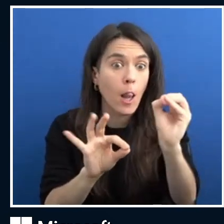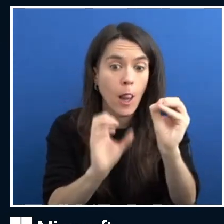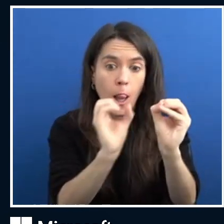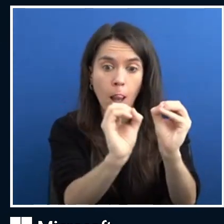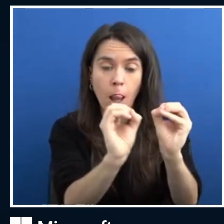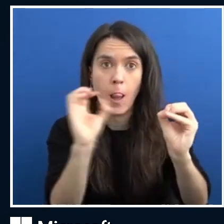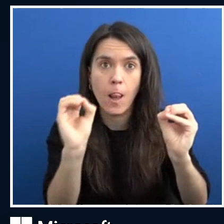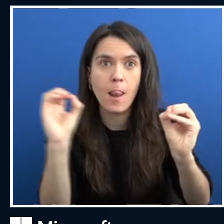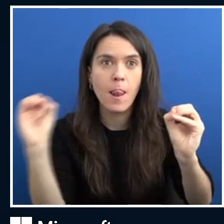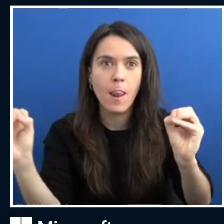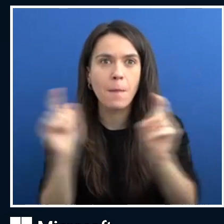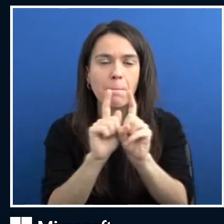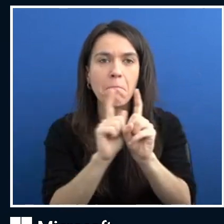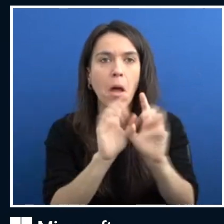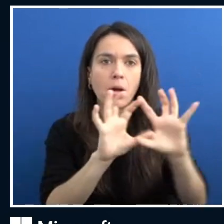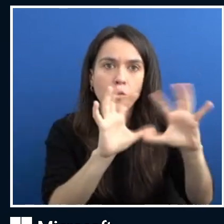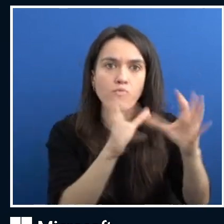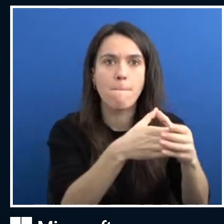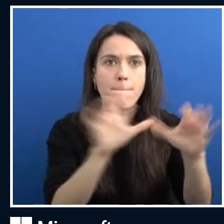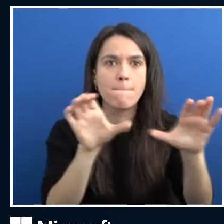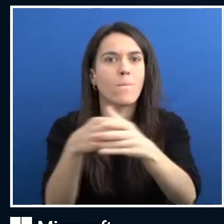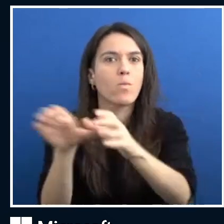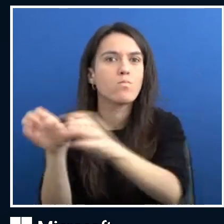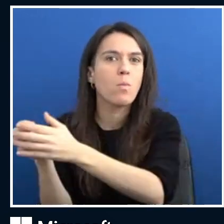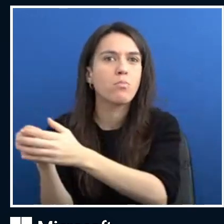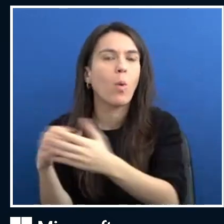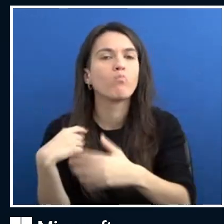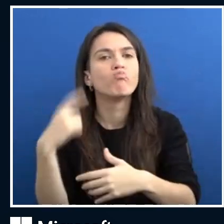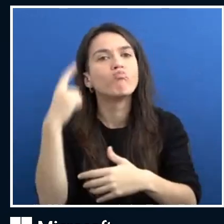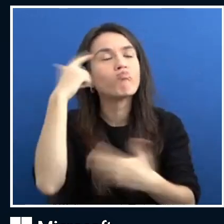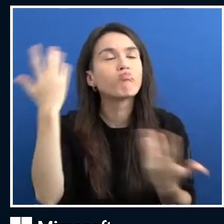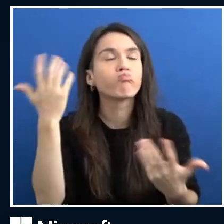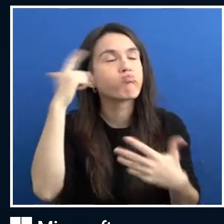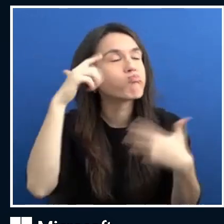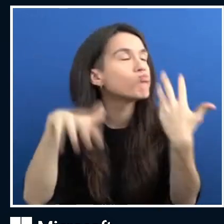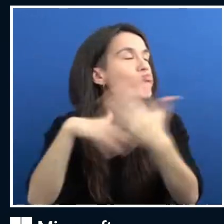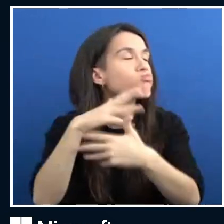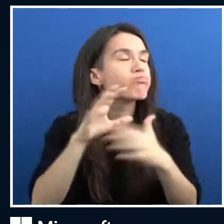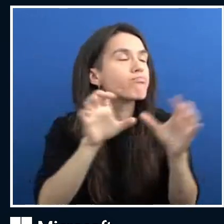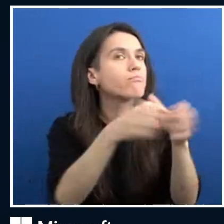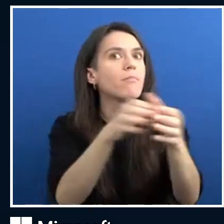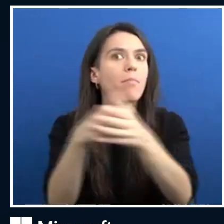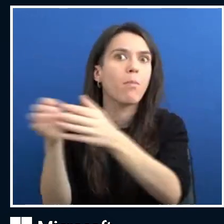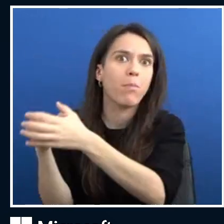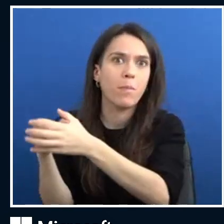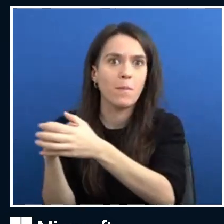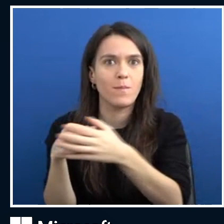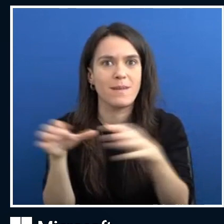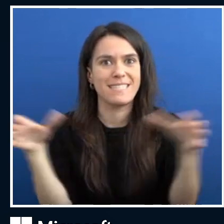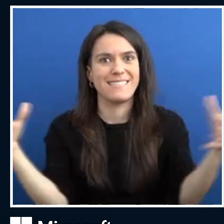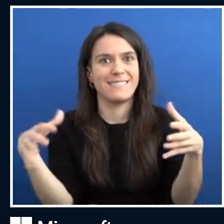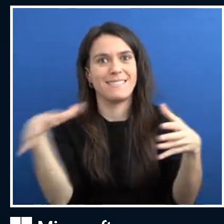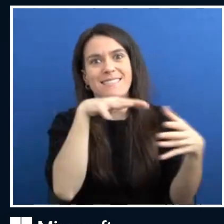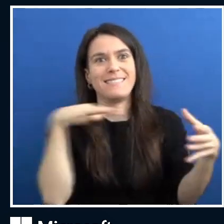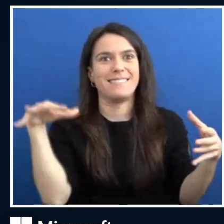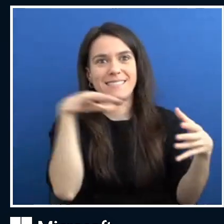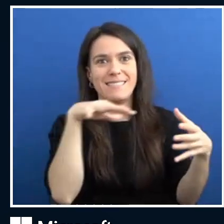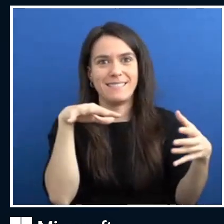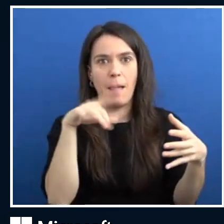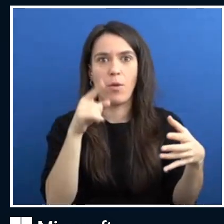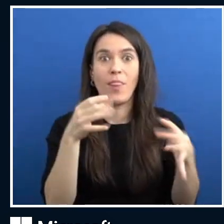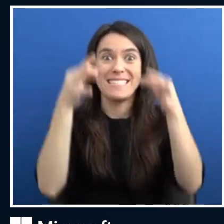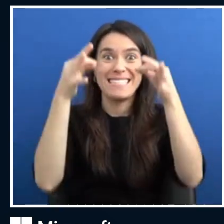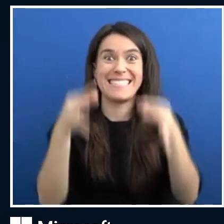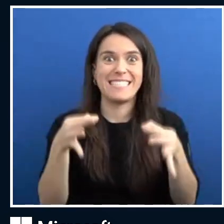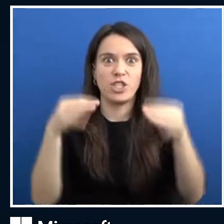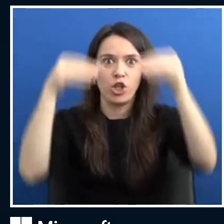a completely randomized version of your actual data set. So you just pick up a sample of it and put it into one decision tree. Then you pick up another